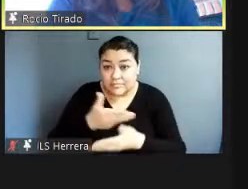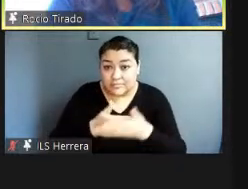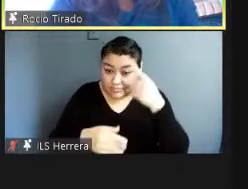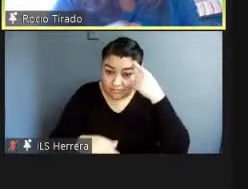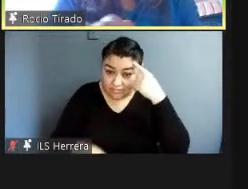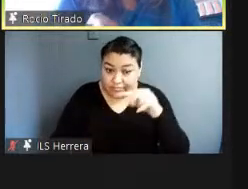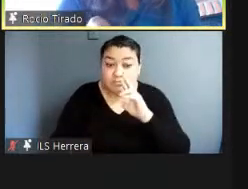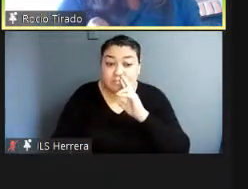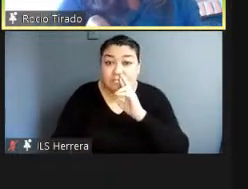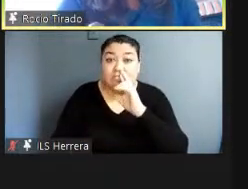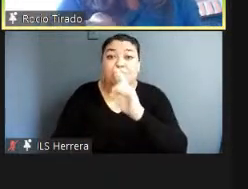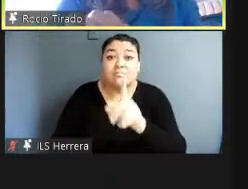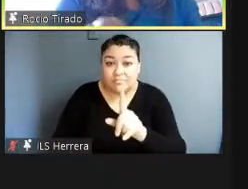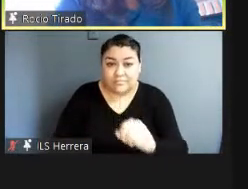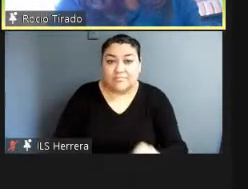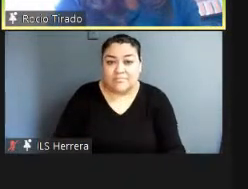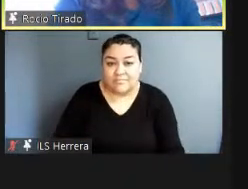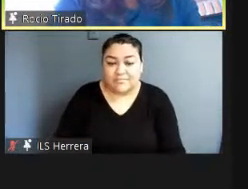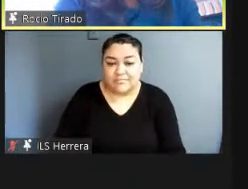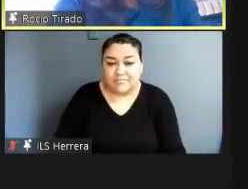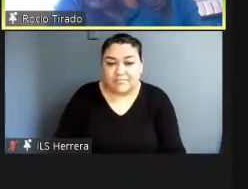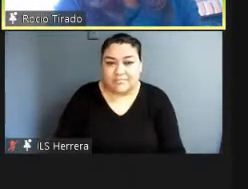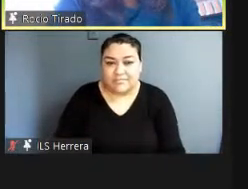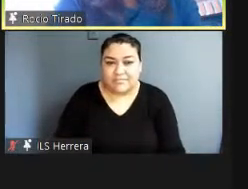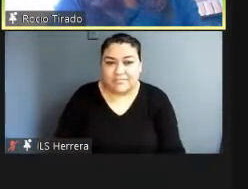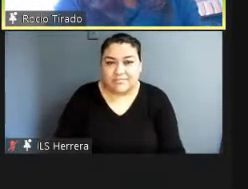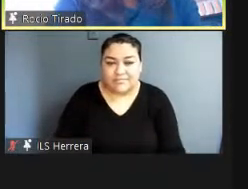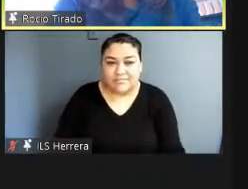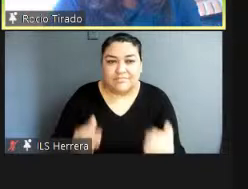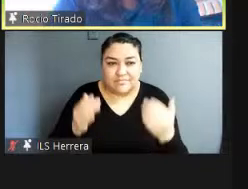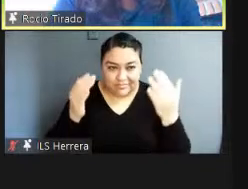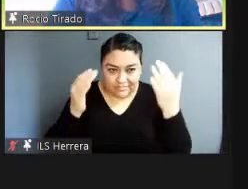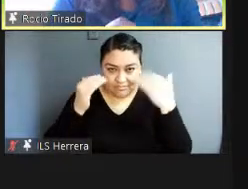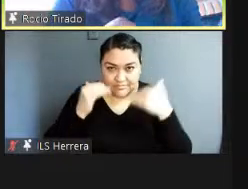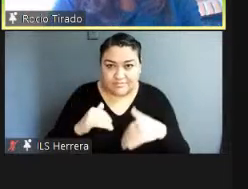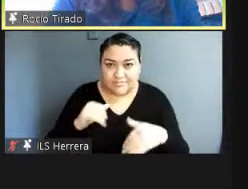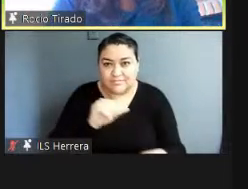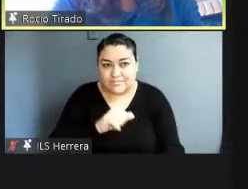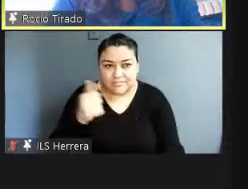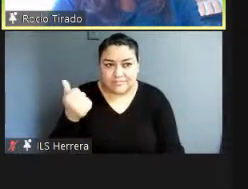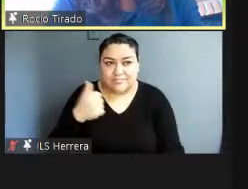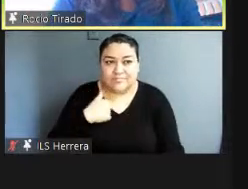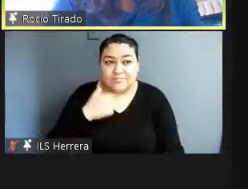feedback opportunity, and proper use of assessment results,